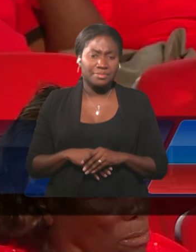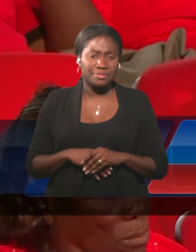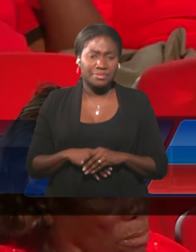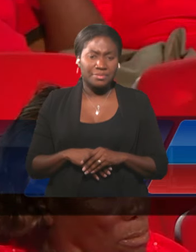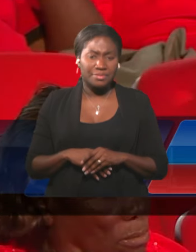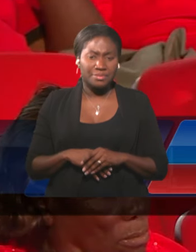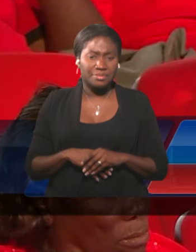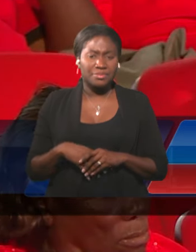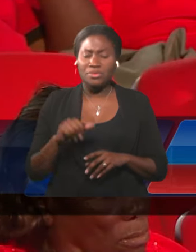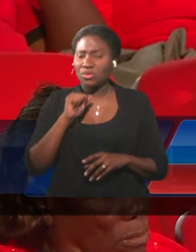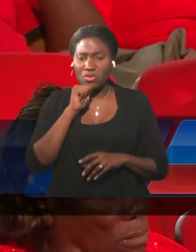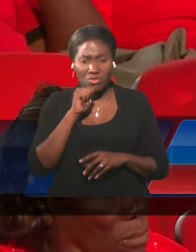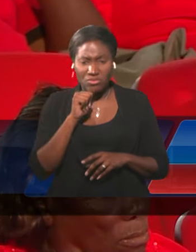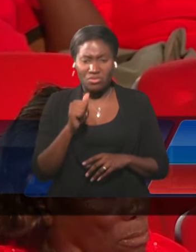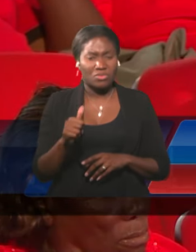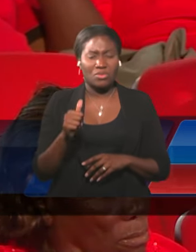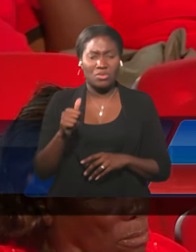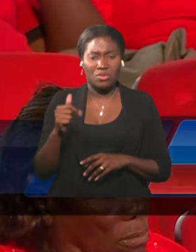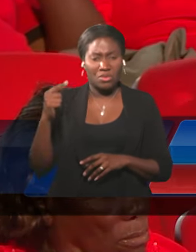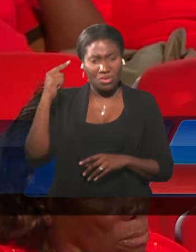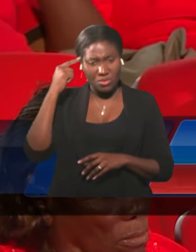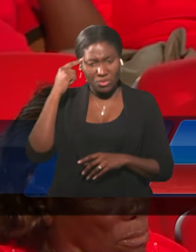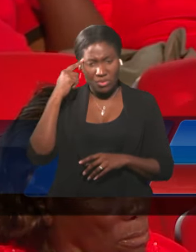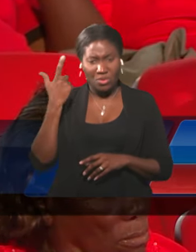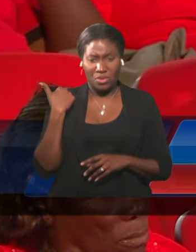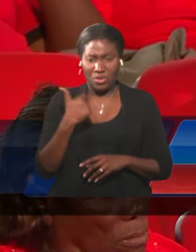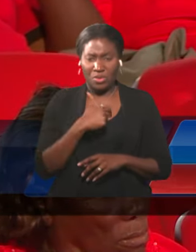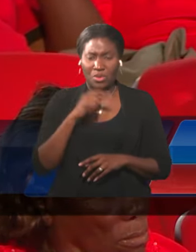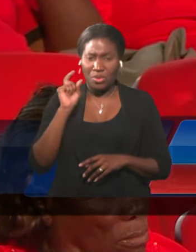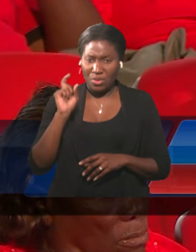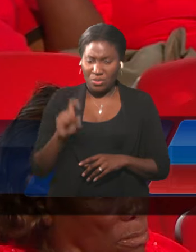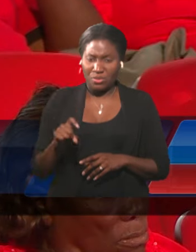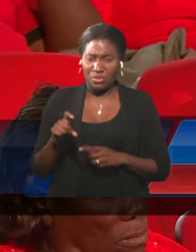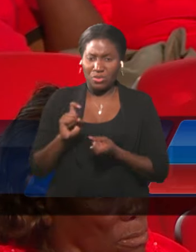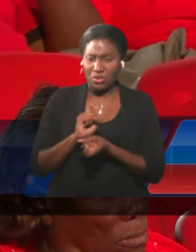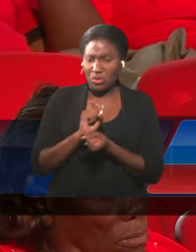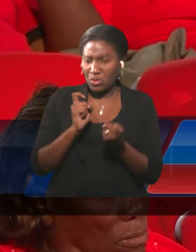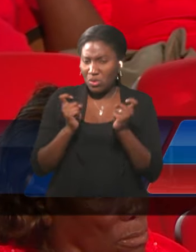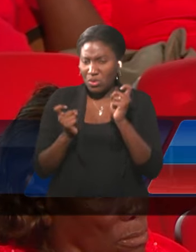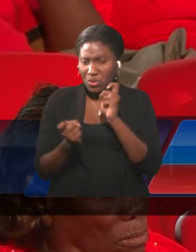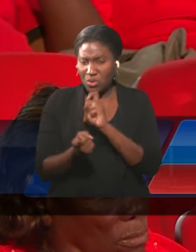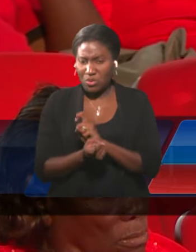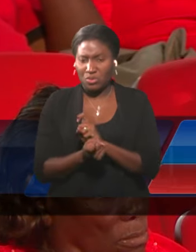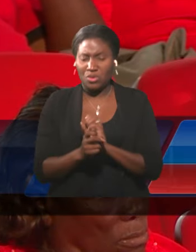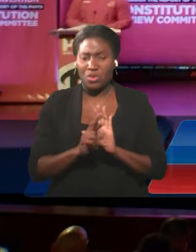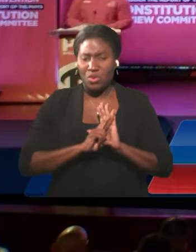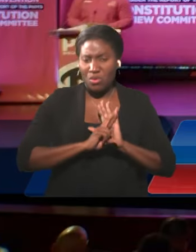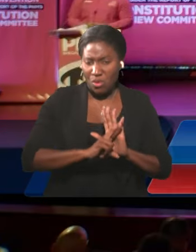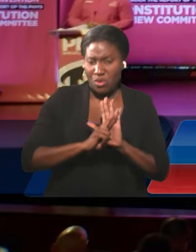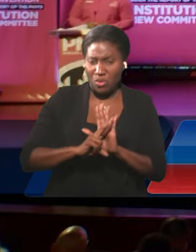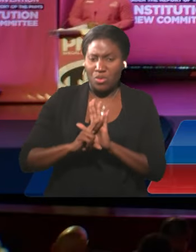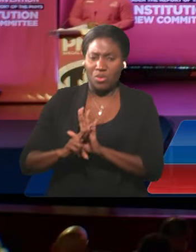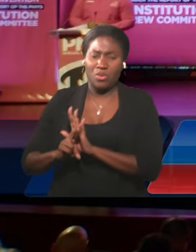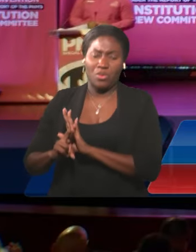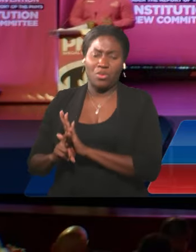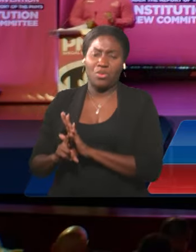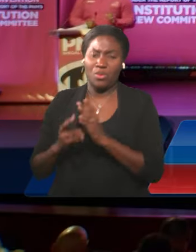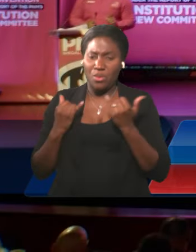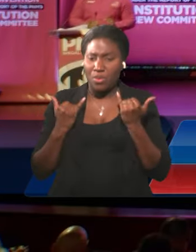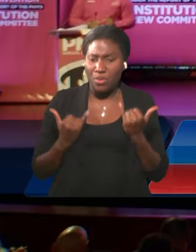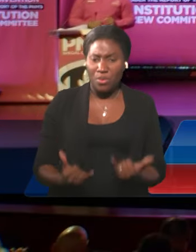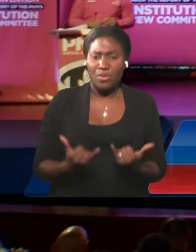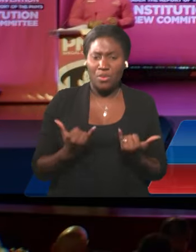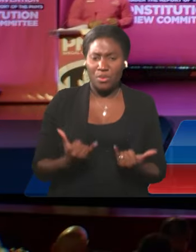was not recommended that we disturb proportional representation as it exists